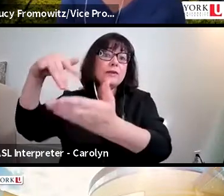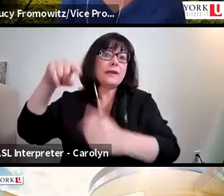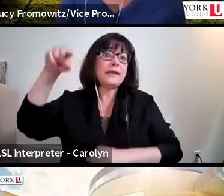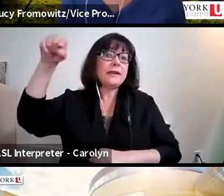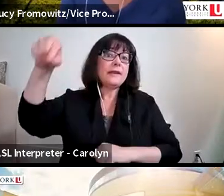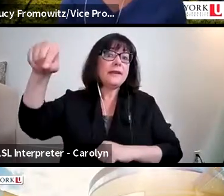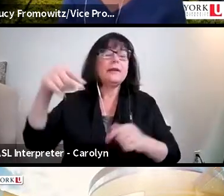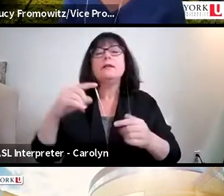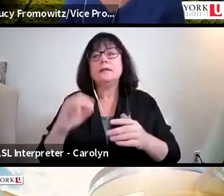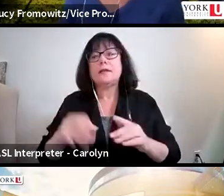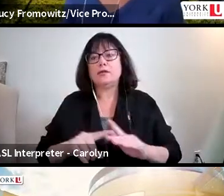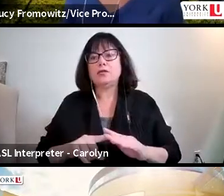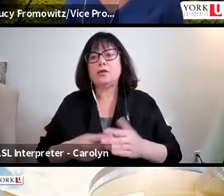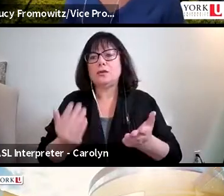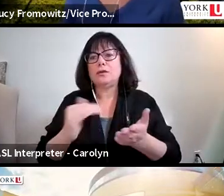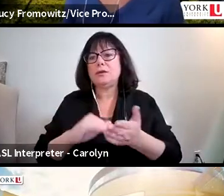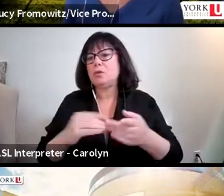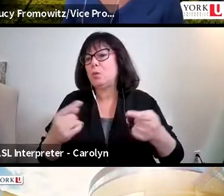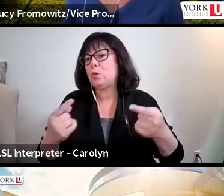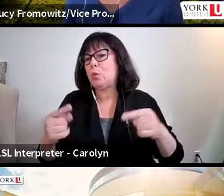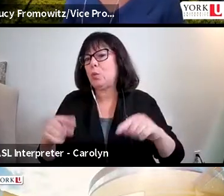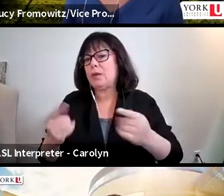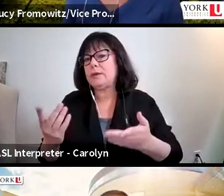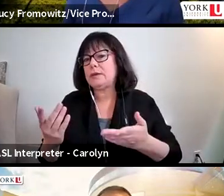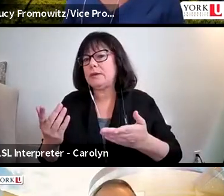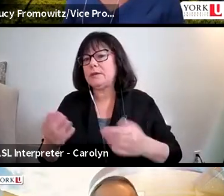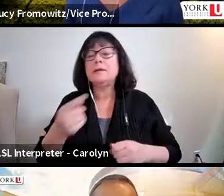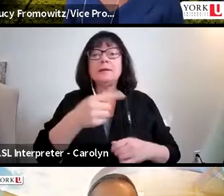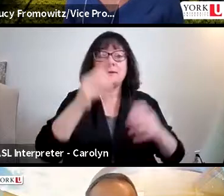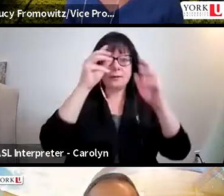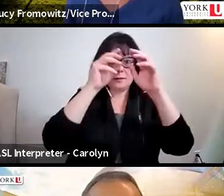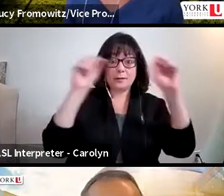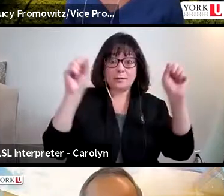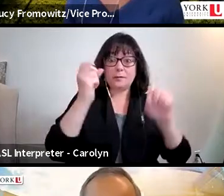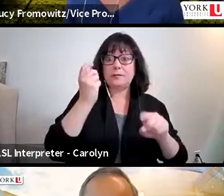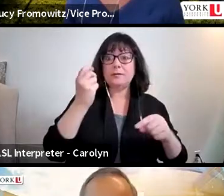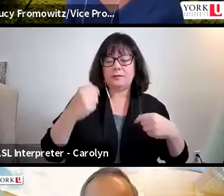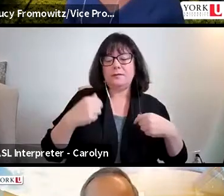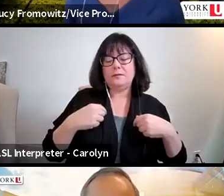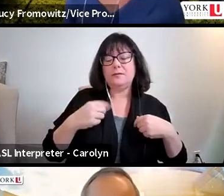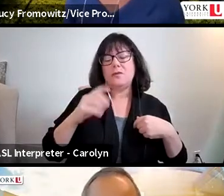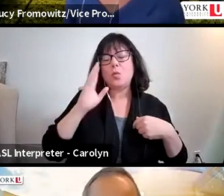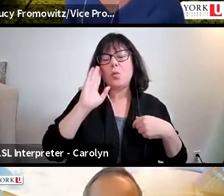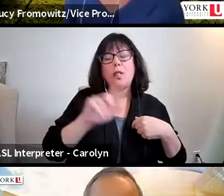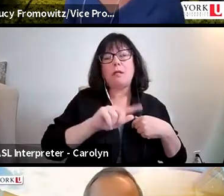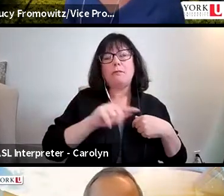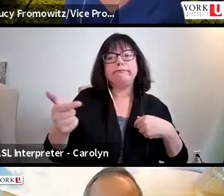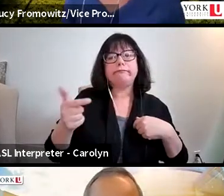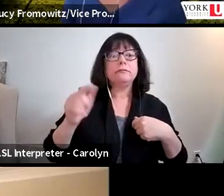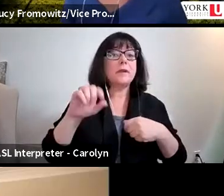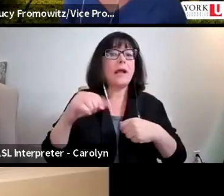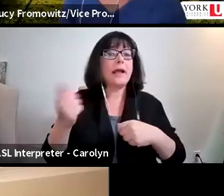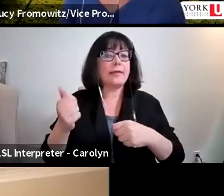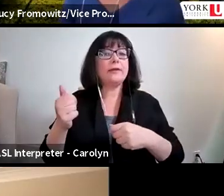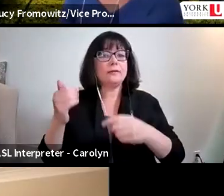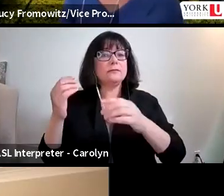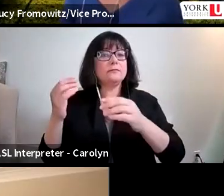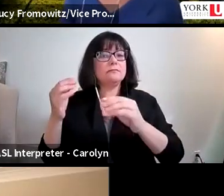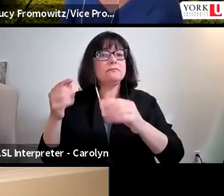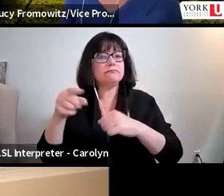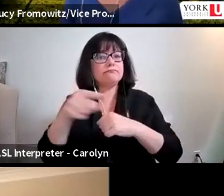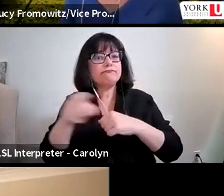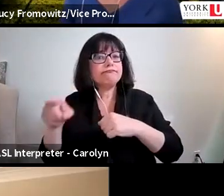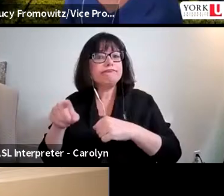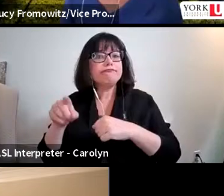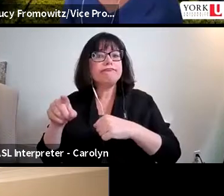just share with you that this has been one of the major activities that the